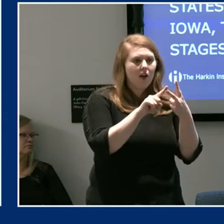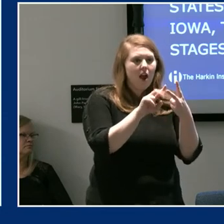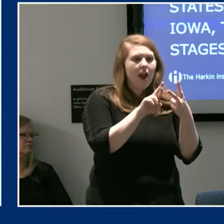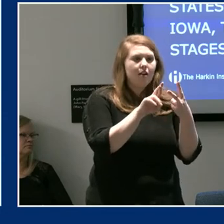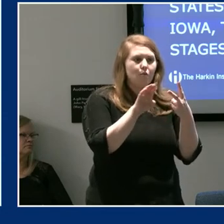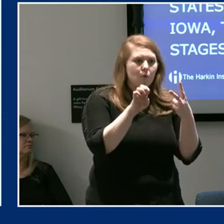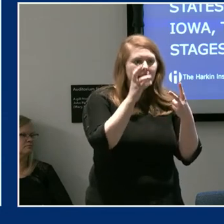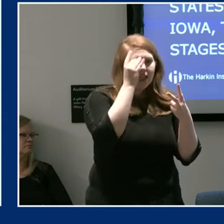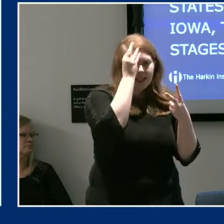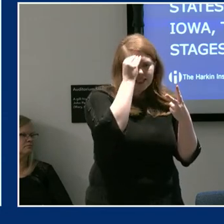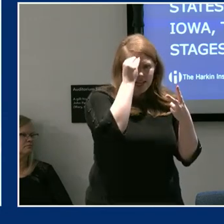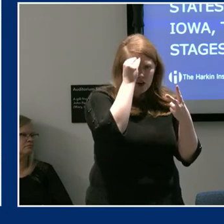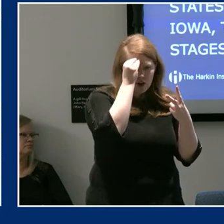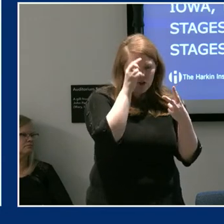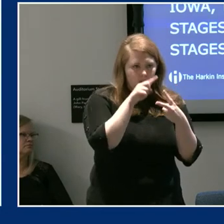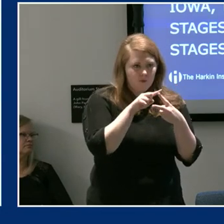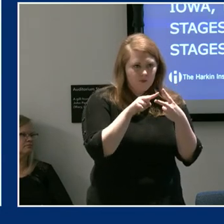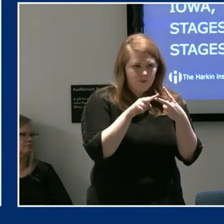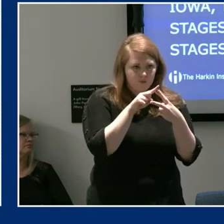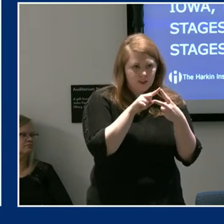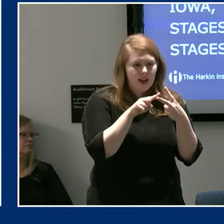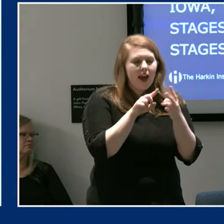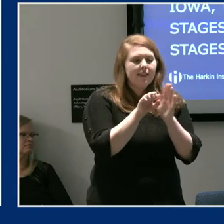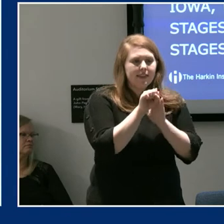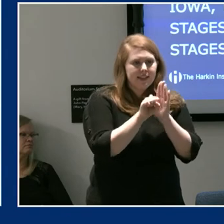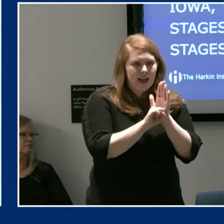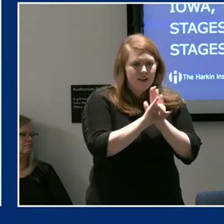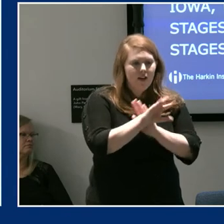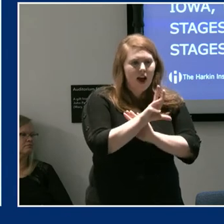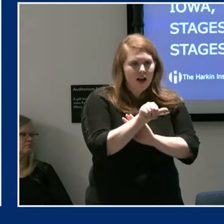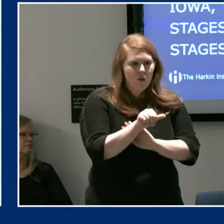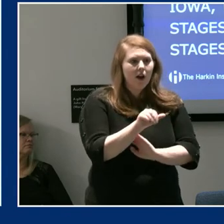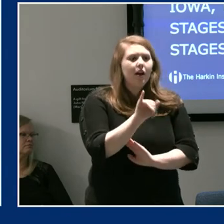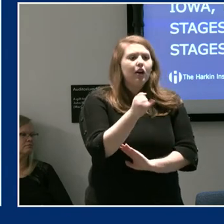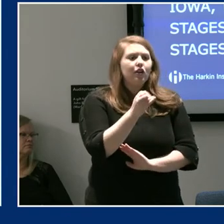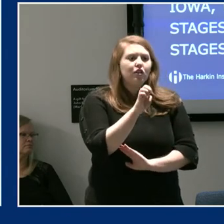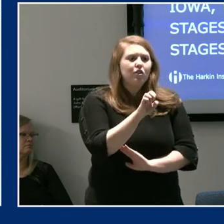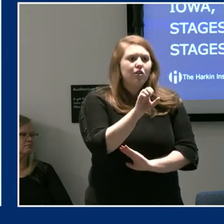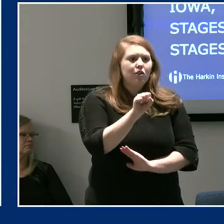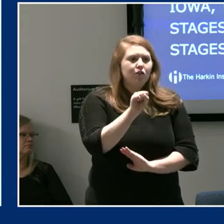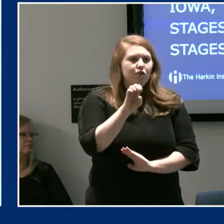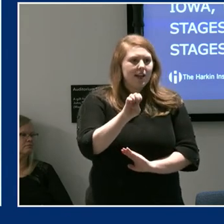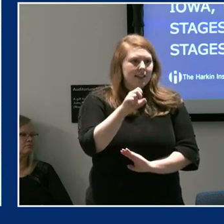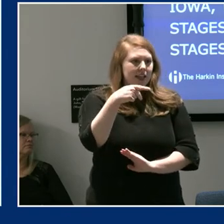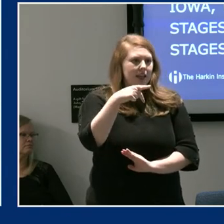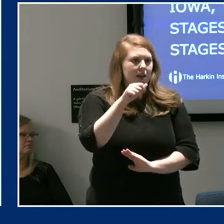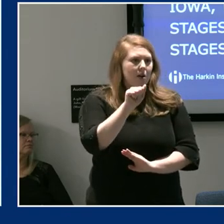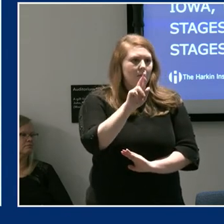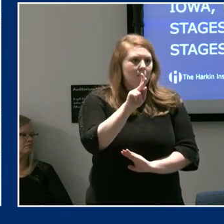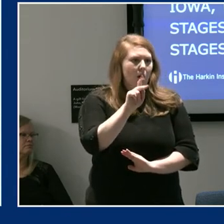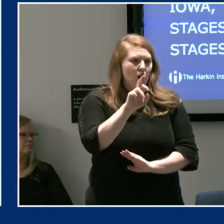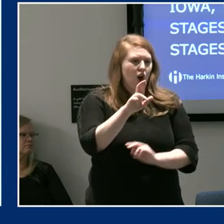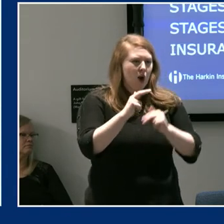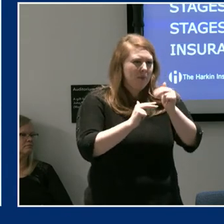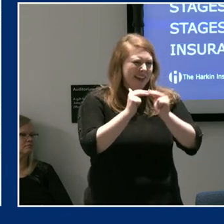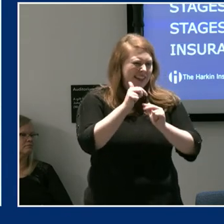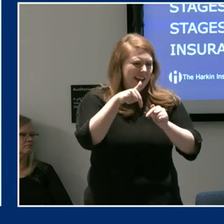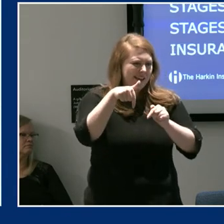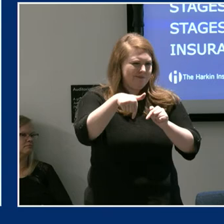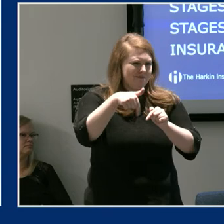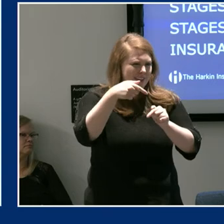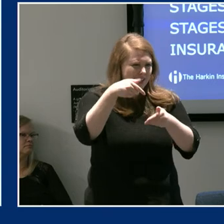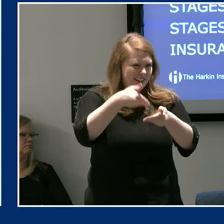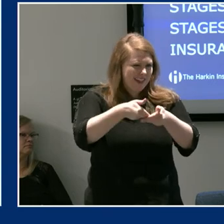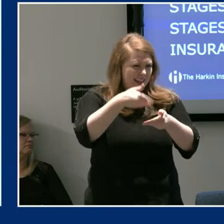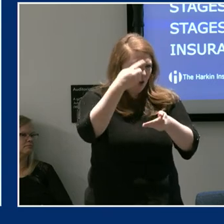state of Iowa disability insurance. It's in the Jesse Parker building if you drive to the Capitol. And